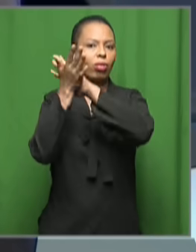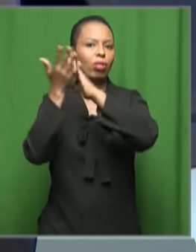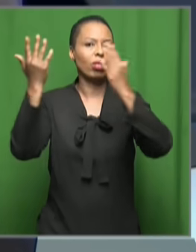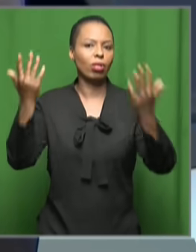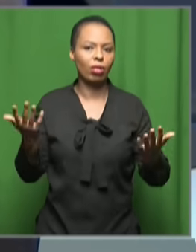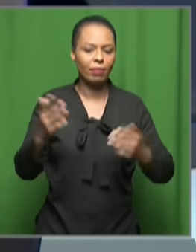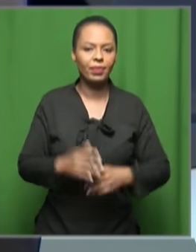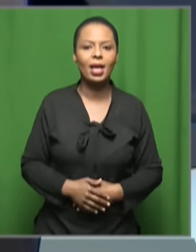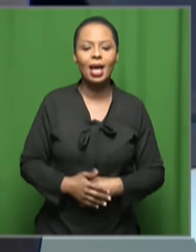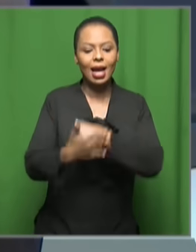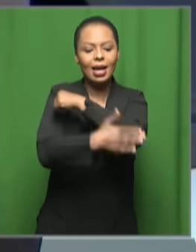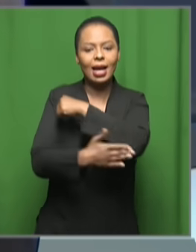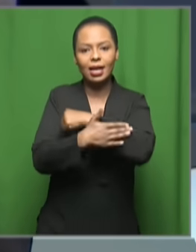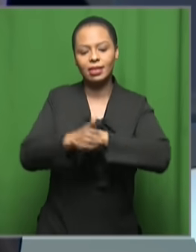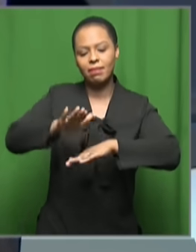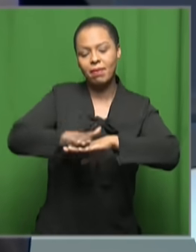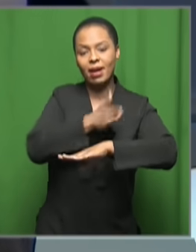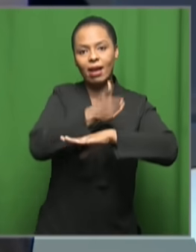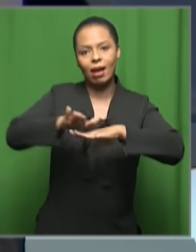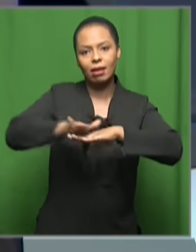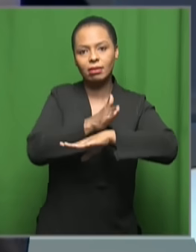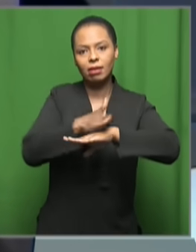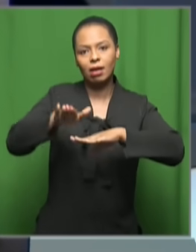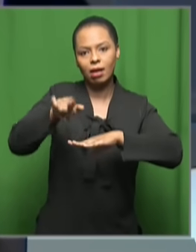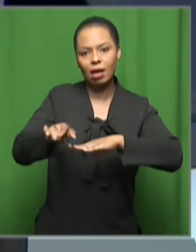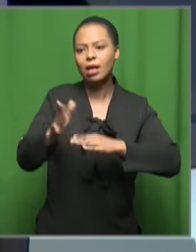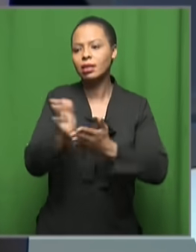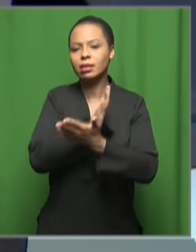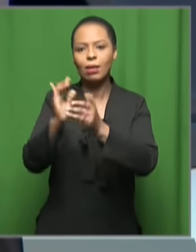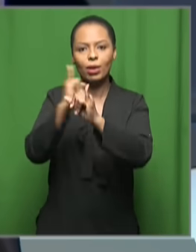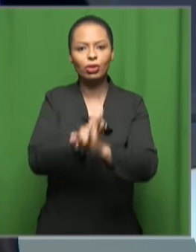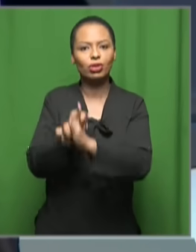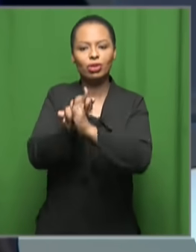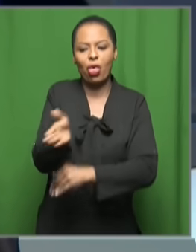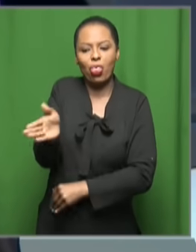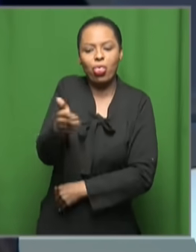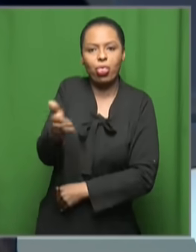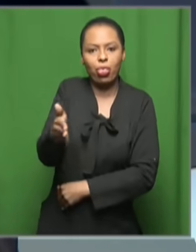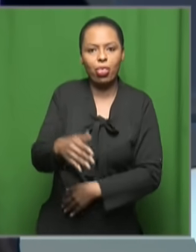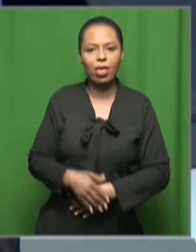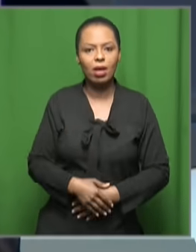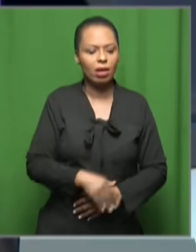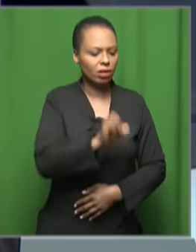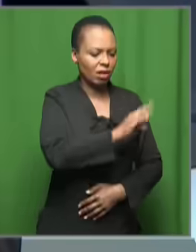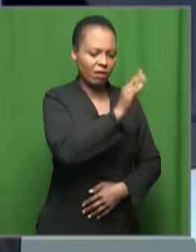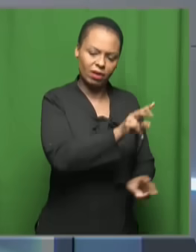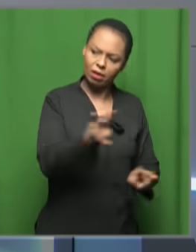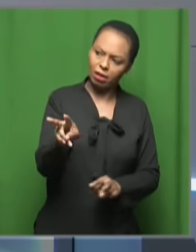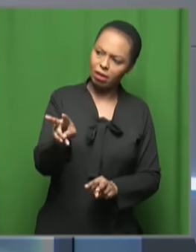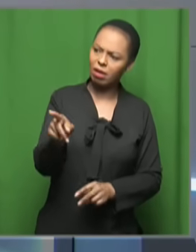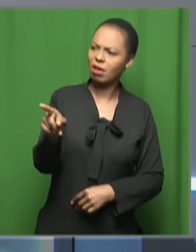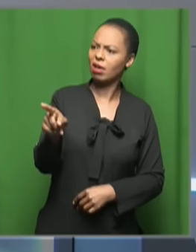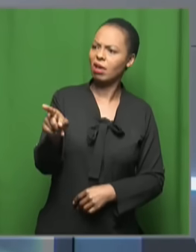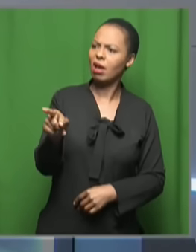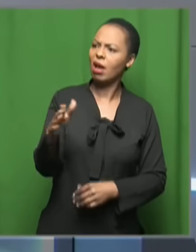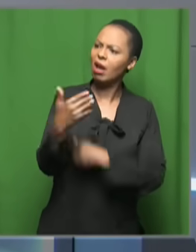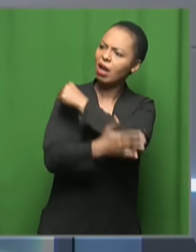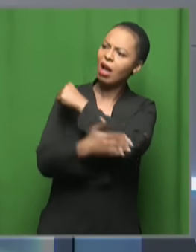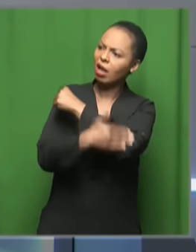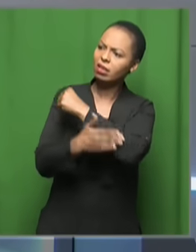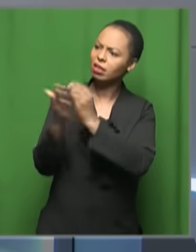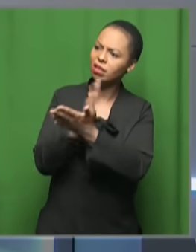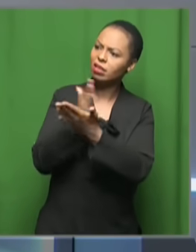Madagascar, you'll be shocked that there are certain institutions that are not there. That as a South African, you will say, how is this country managing without